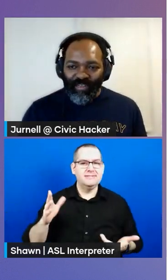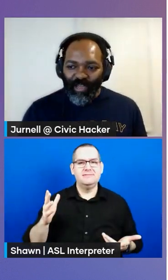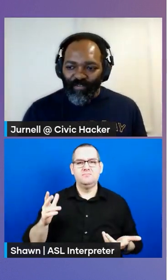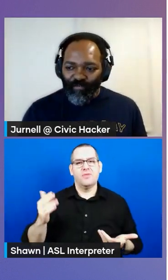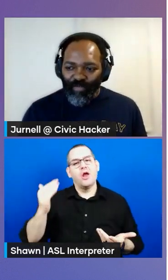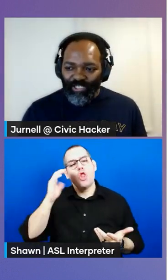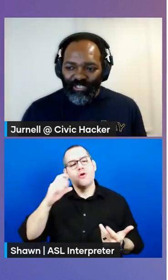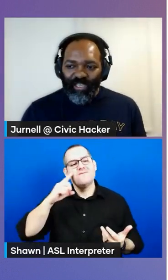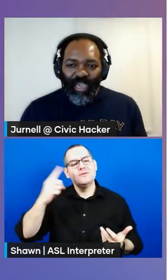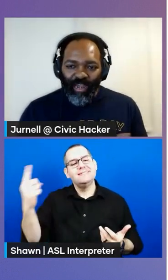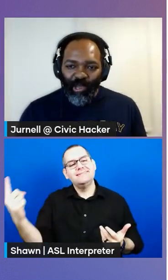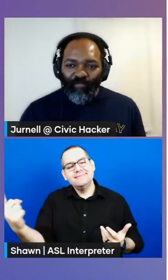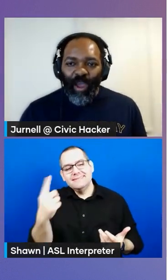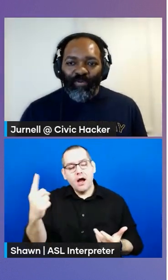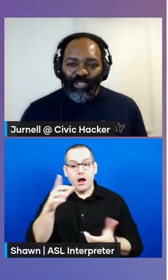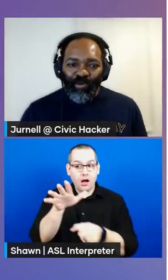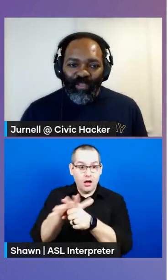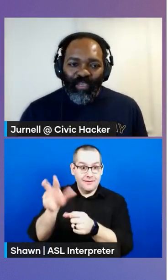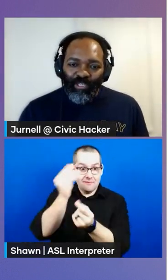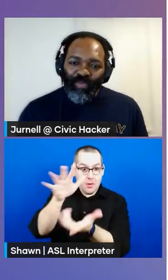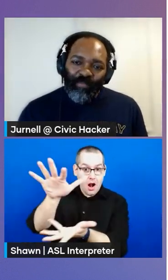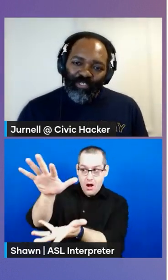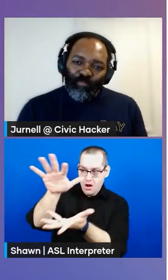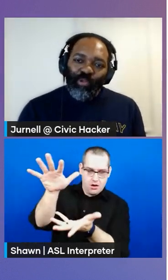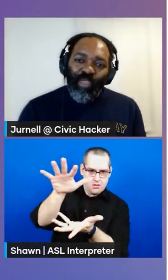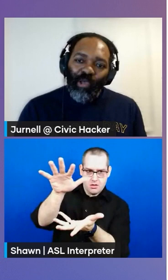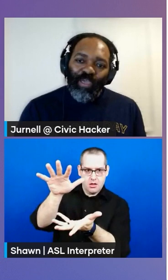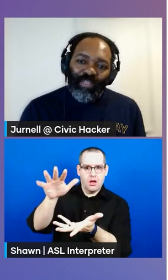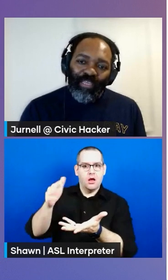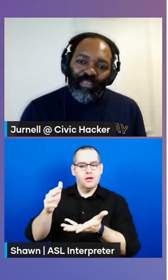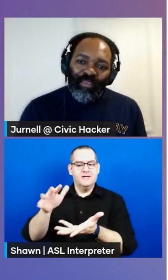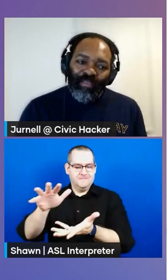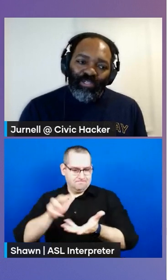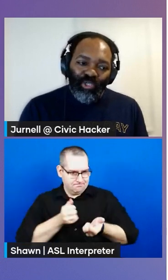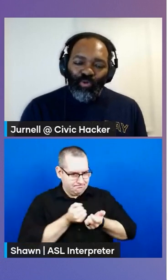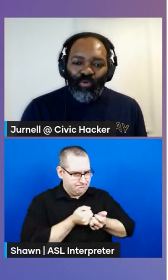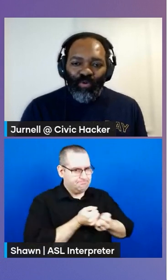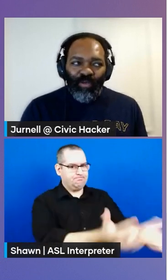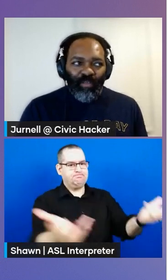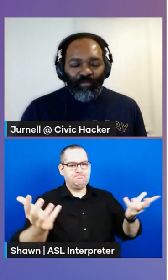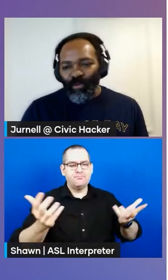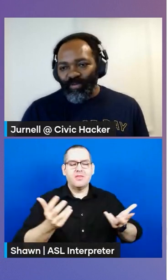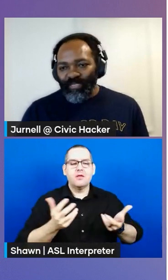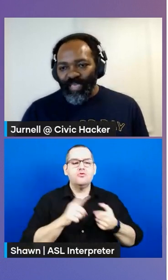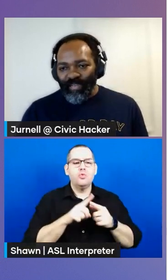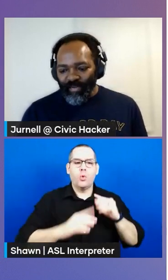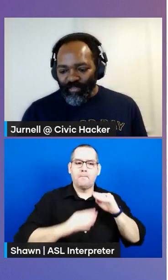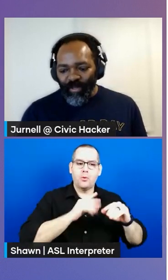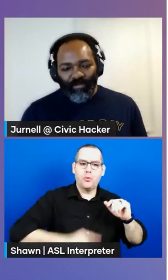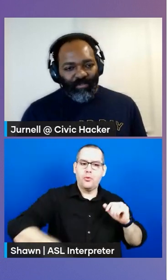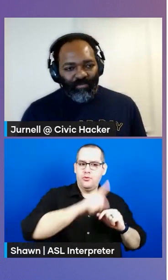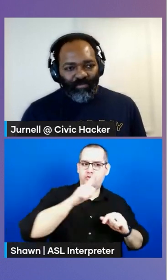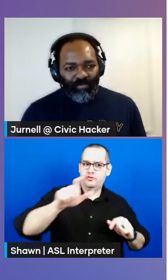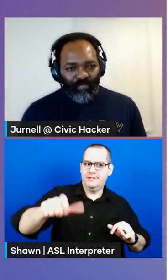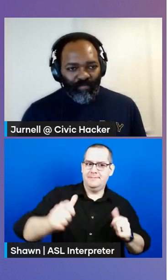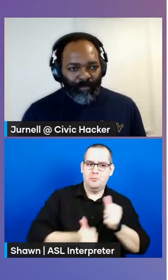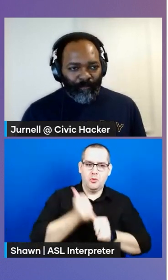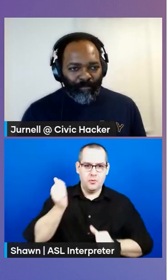that's going to give us enough information and enough opportunity to be able to deploy quickly to the communities that need it the